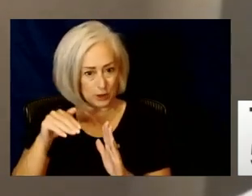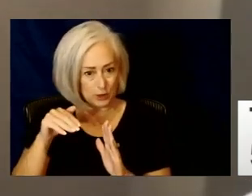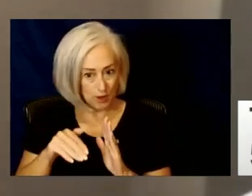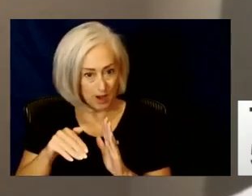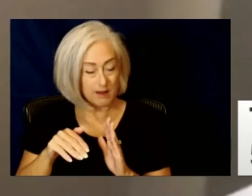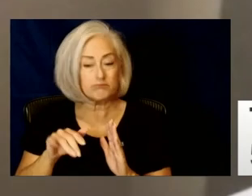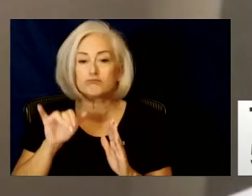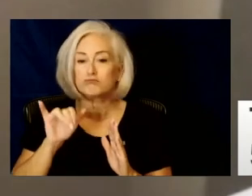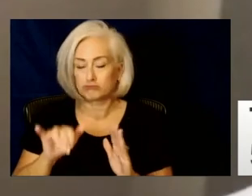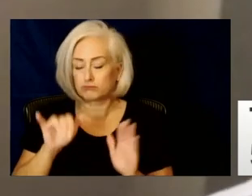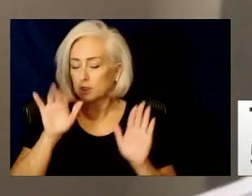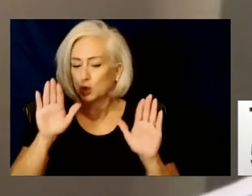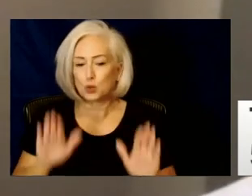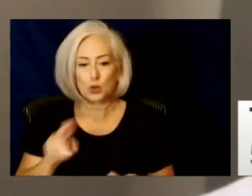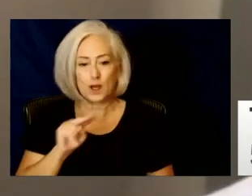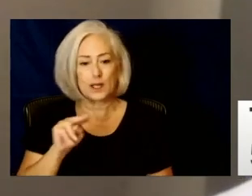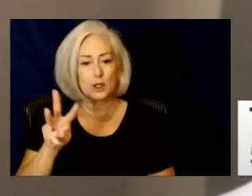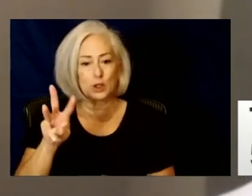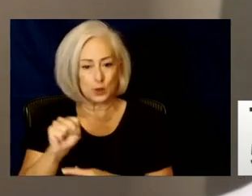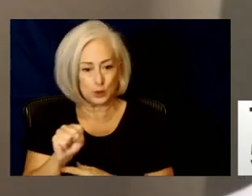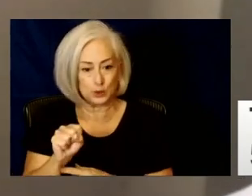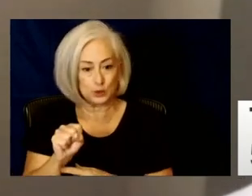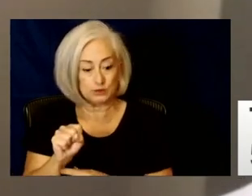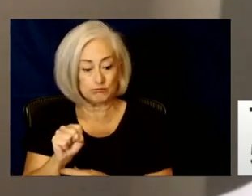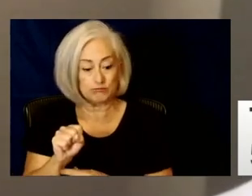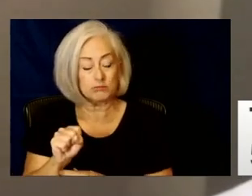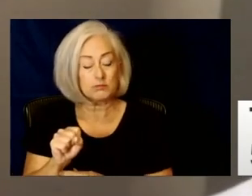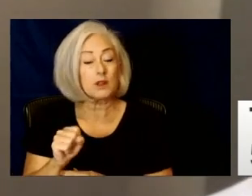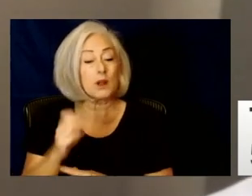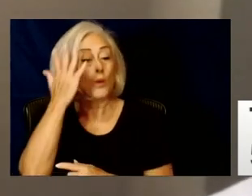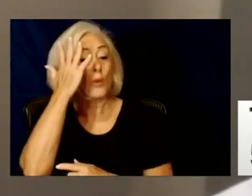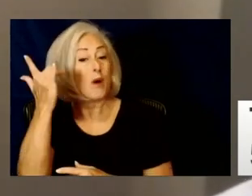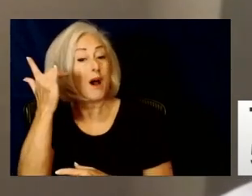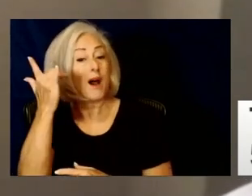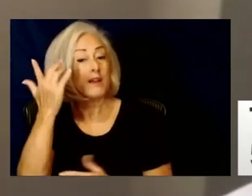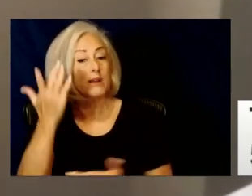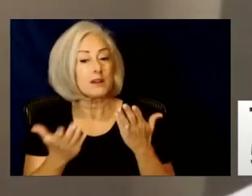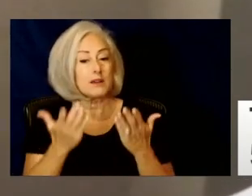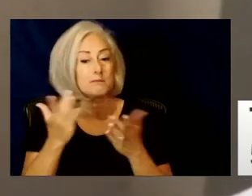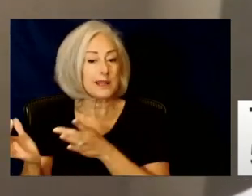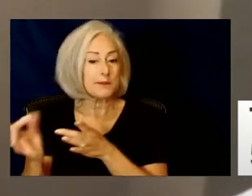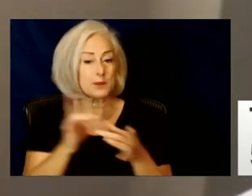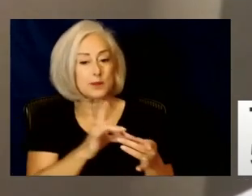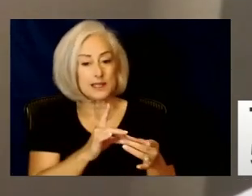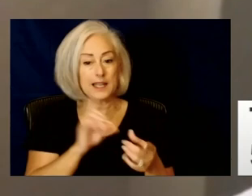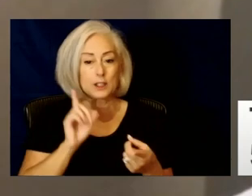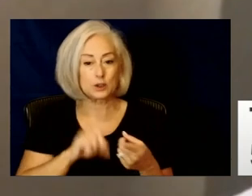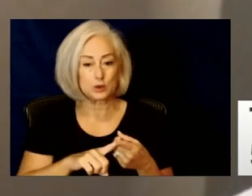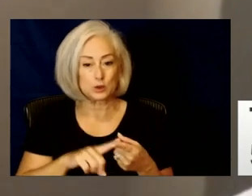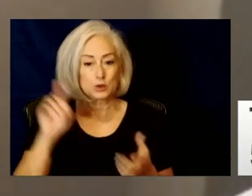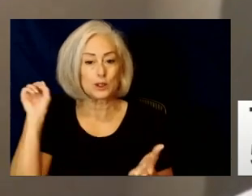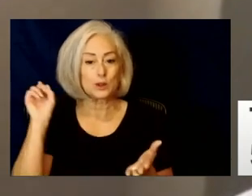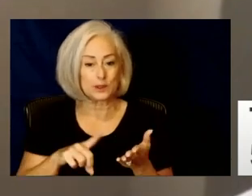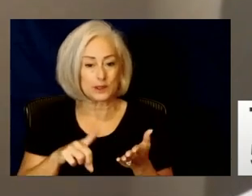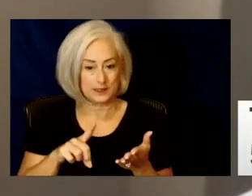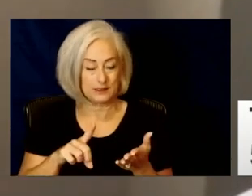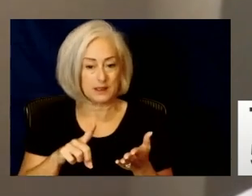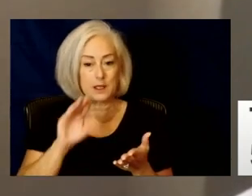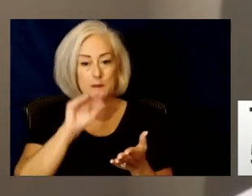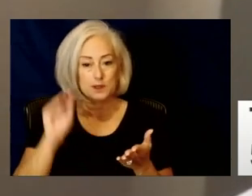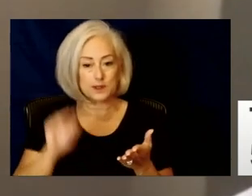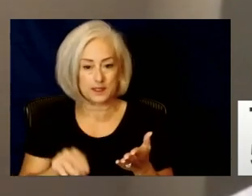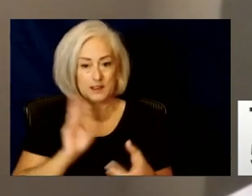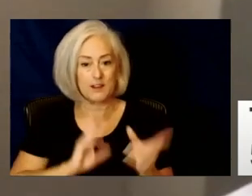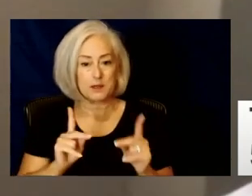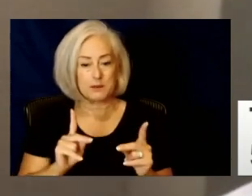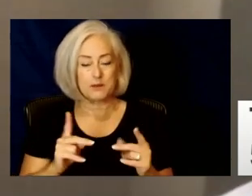news. A lot of that, we believe, is probably related to reductions in the percentage of people that are